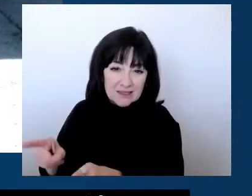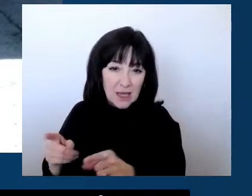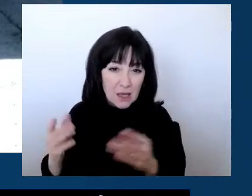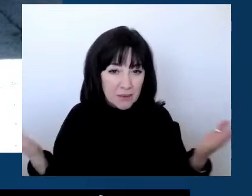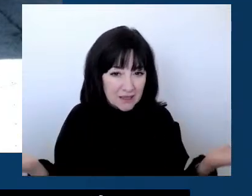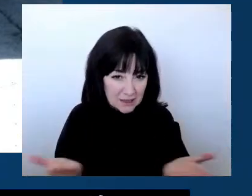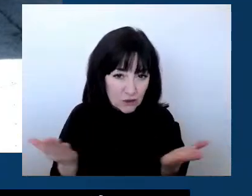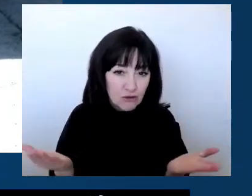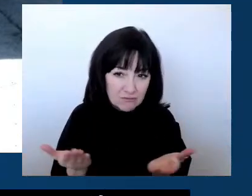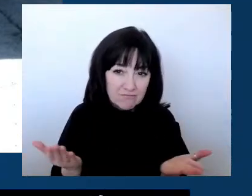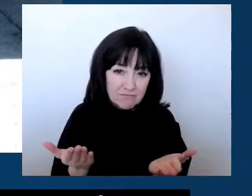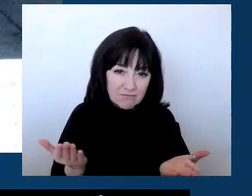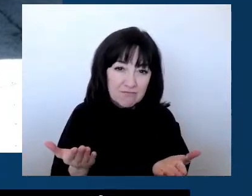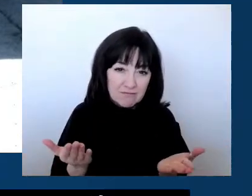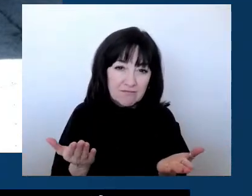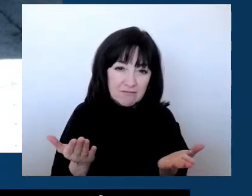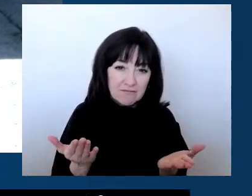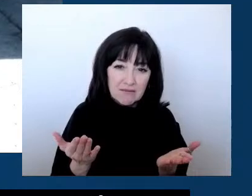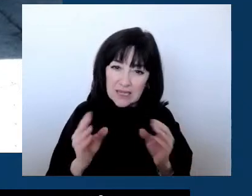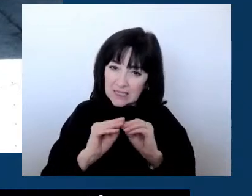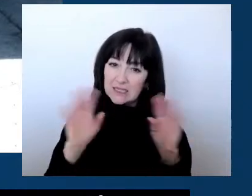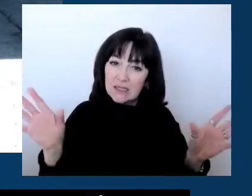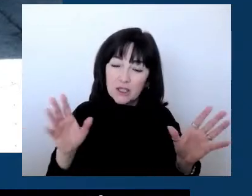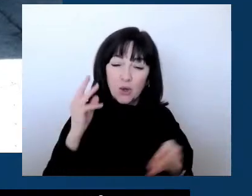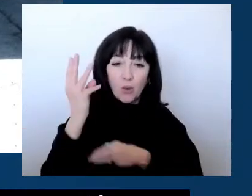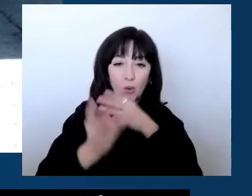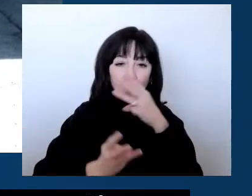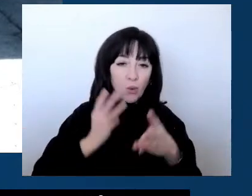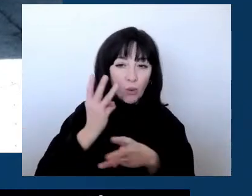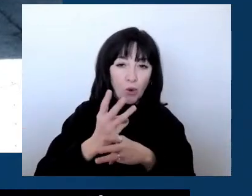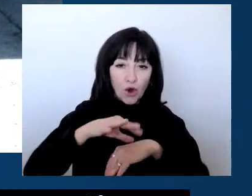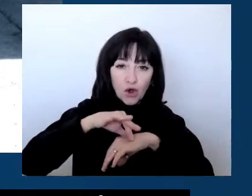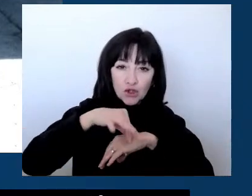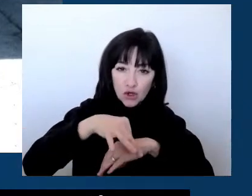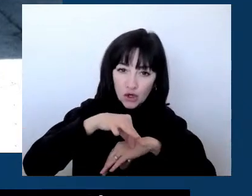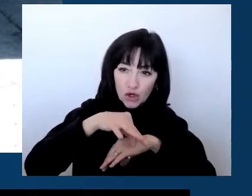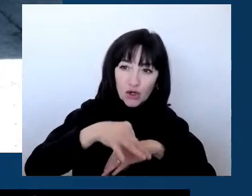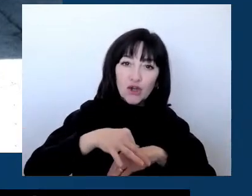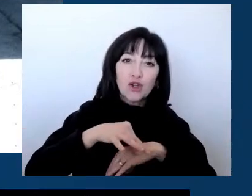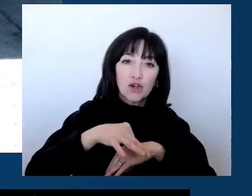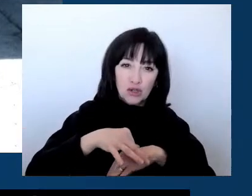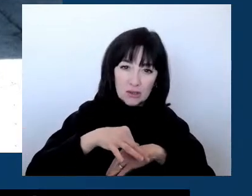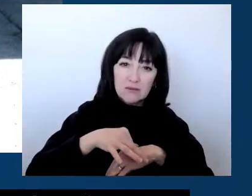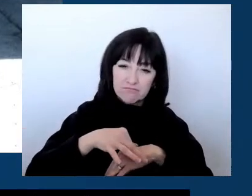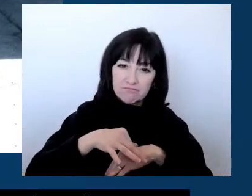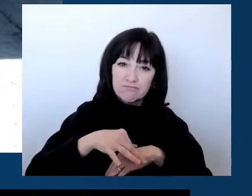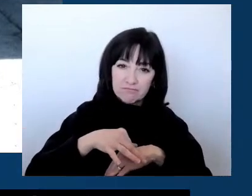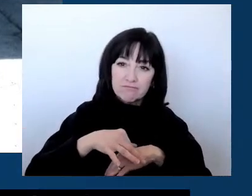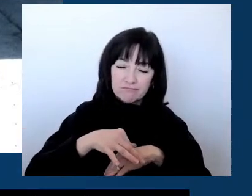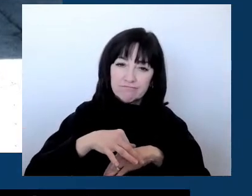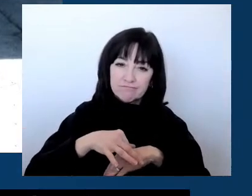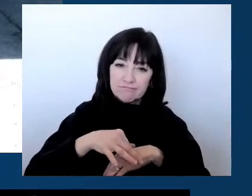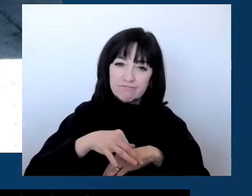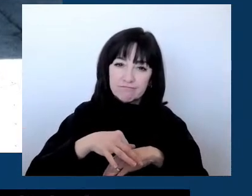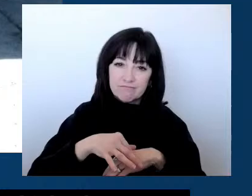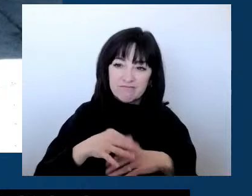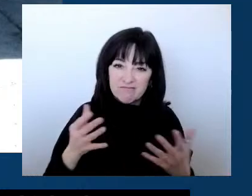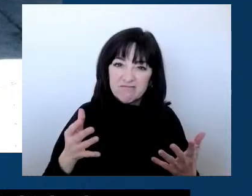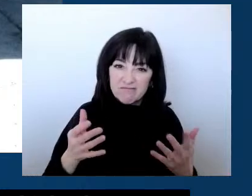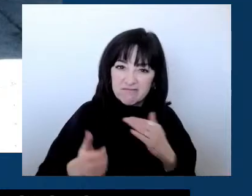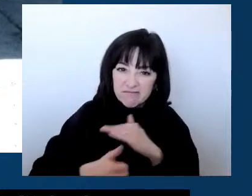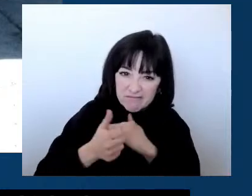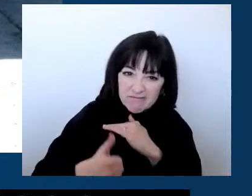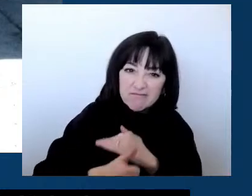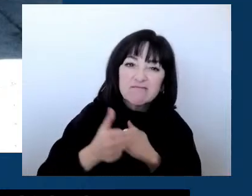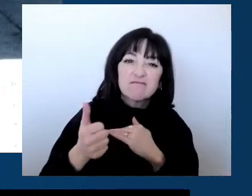is exactly clear. The question is, what do we do about it? What do we do about it? Well, the first thing we have to do is figure out what's going on. And